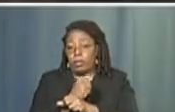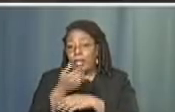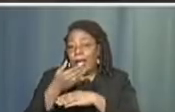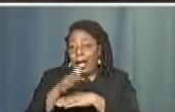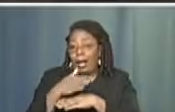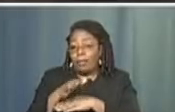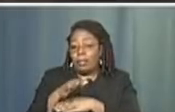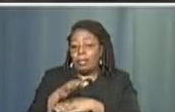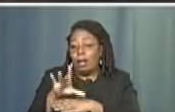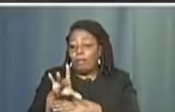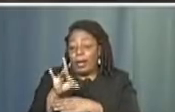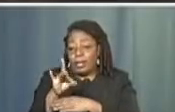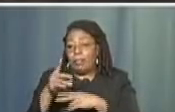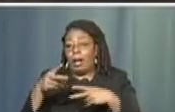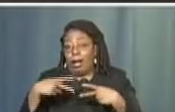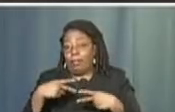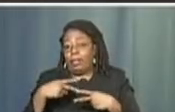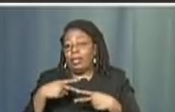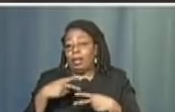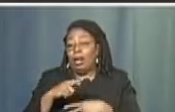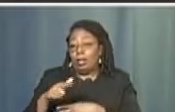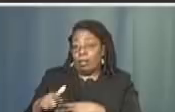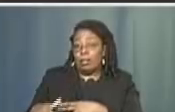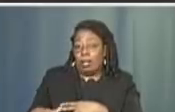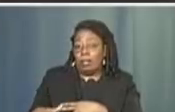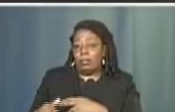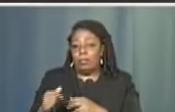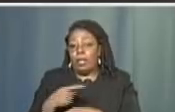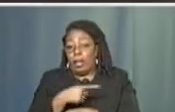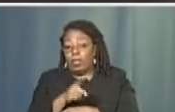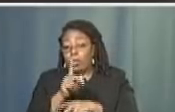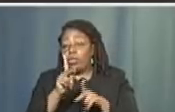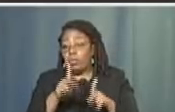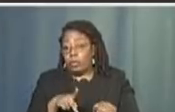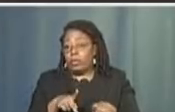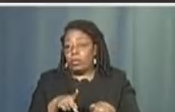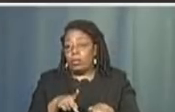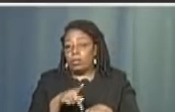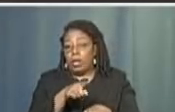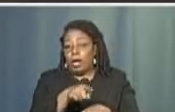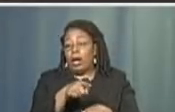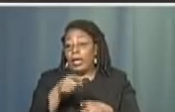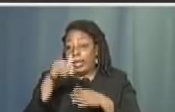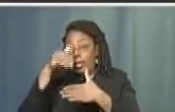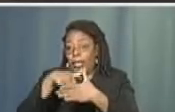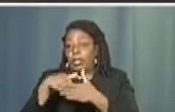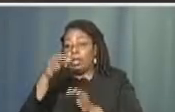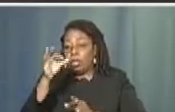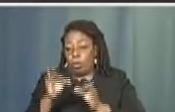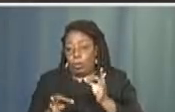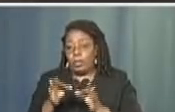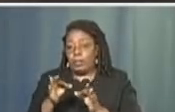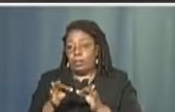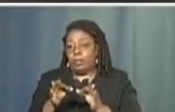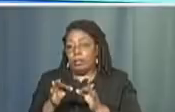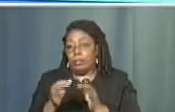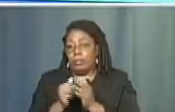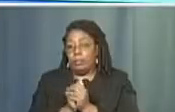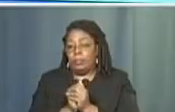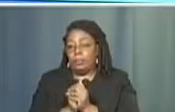after finding them in possession of firearms, and those persons would be before the courts now awaiting their day for